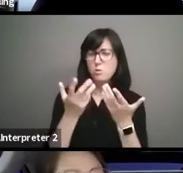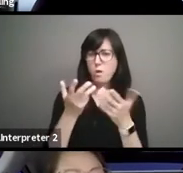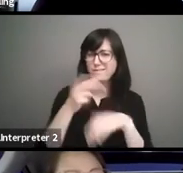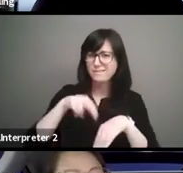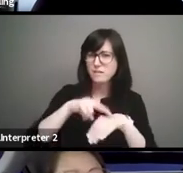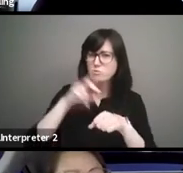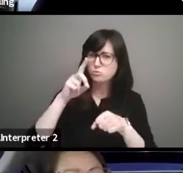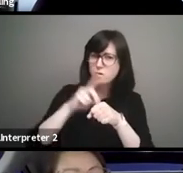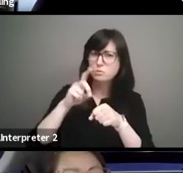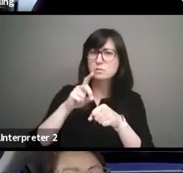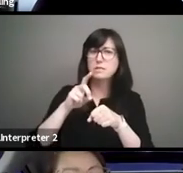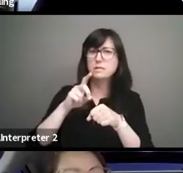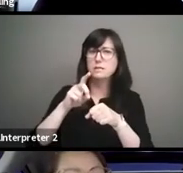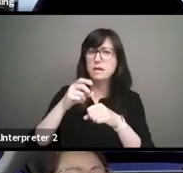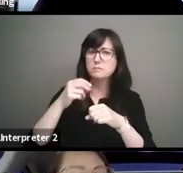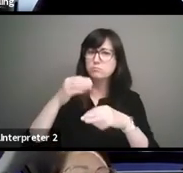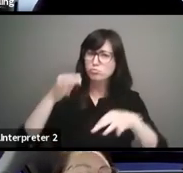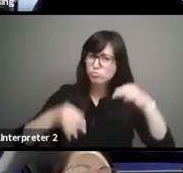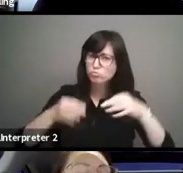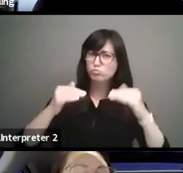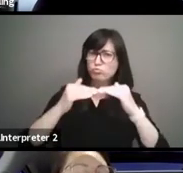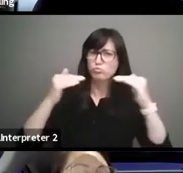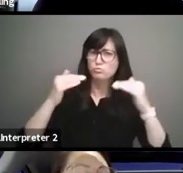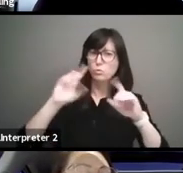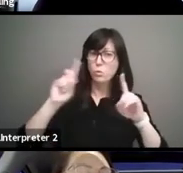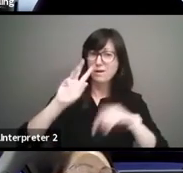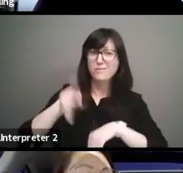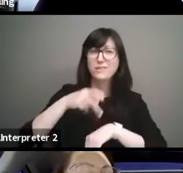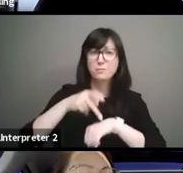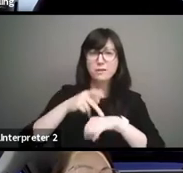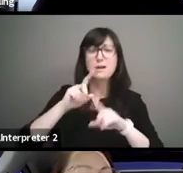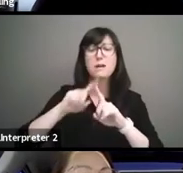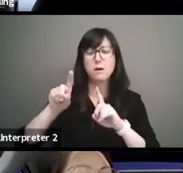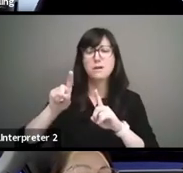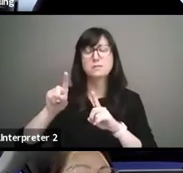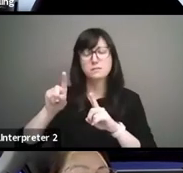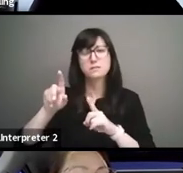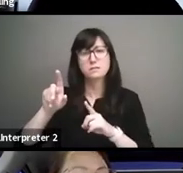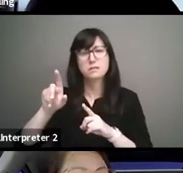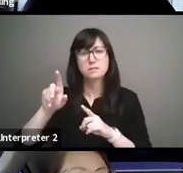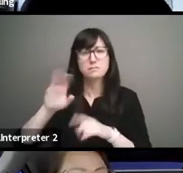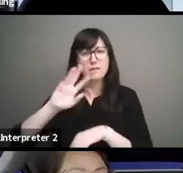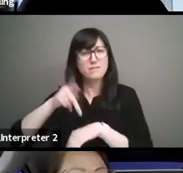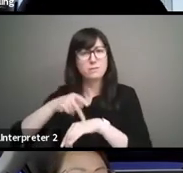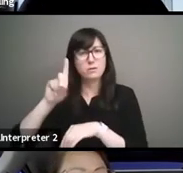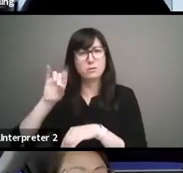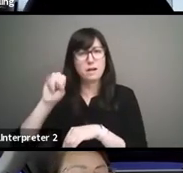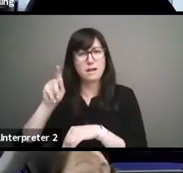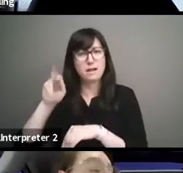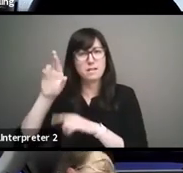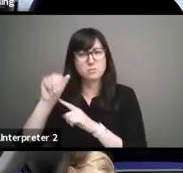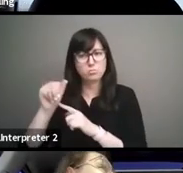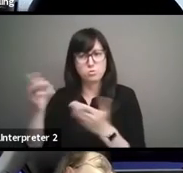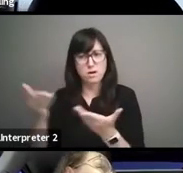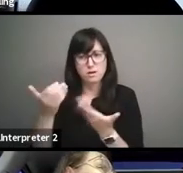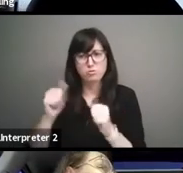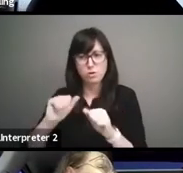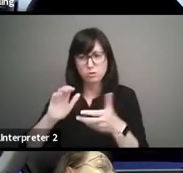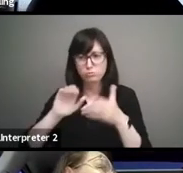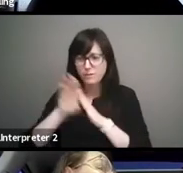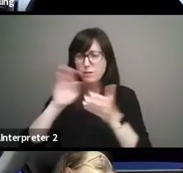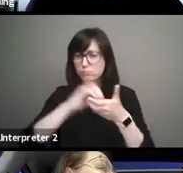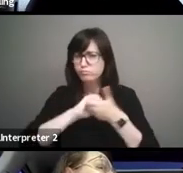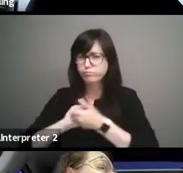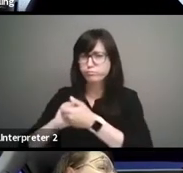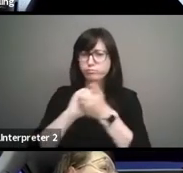and justice in the Philippines. But the Filipino diaspora also work here to try and build that solidarity.